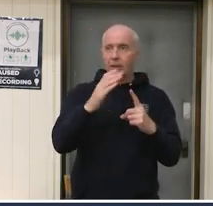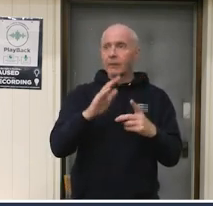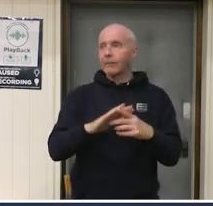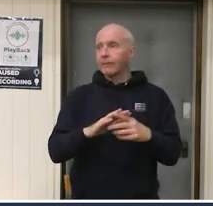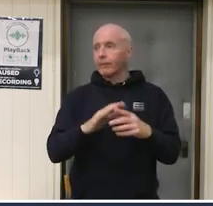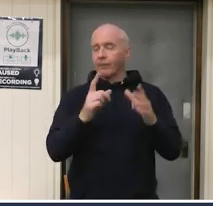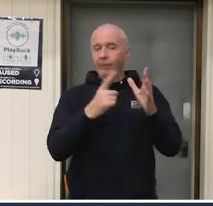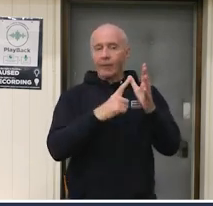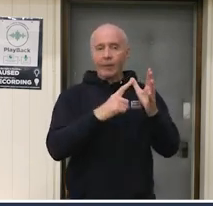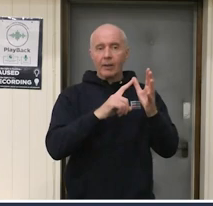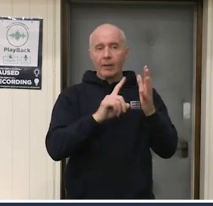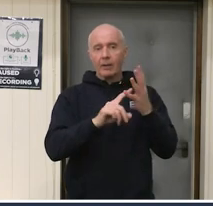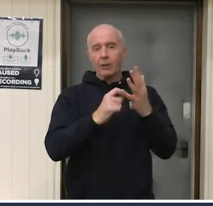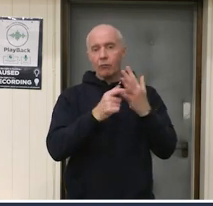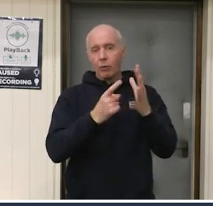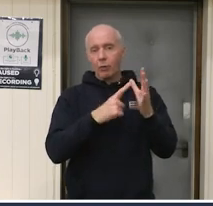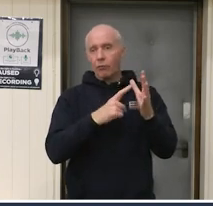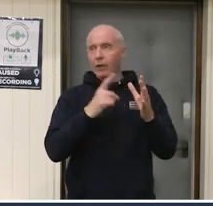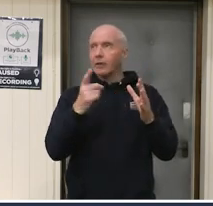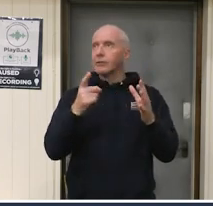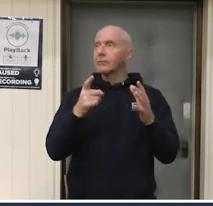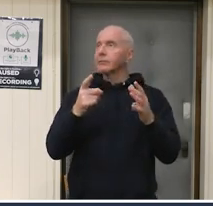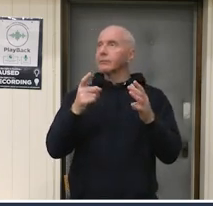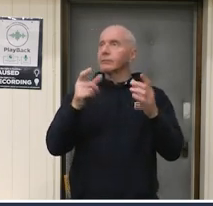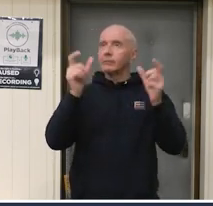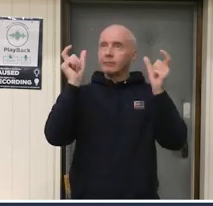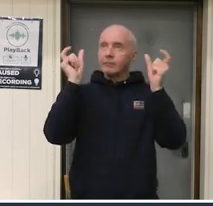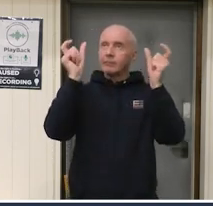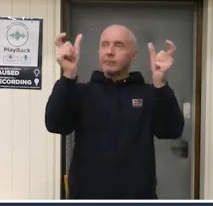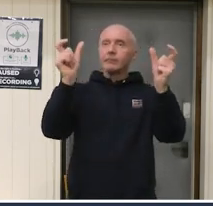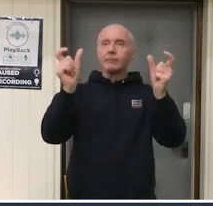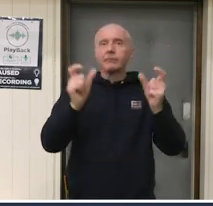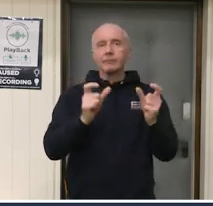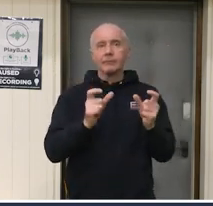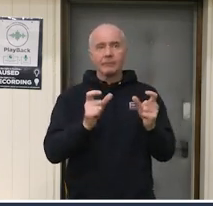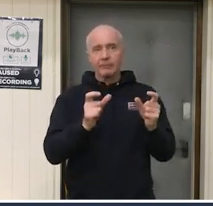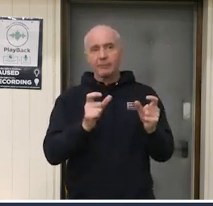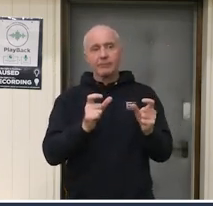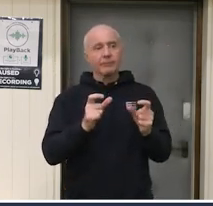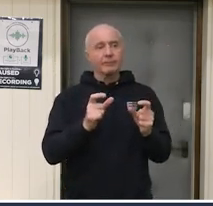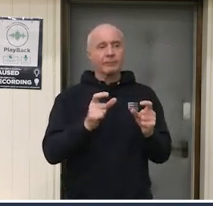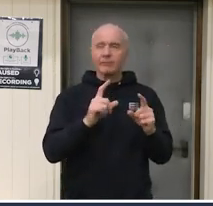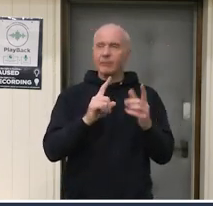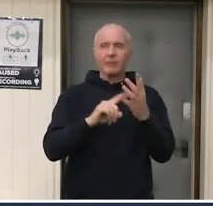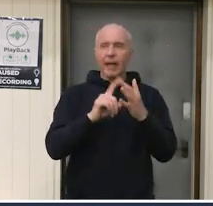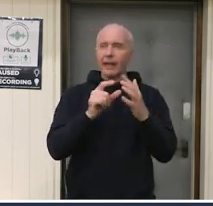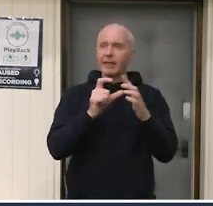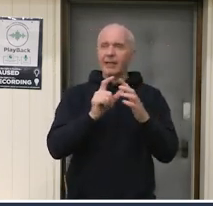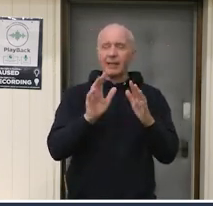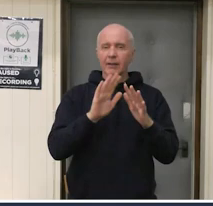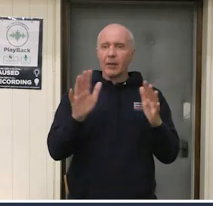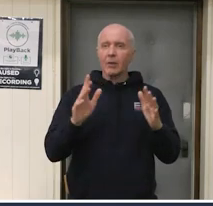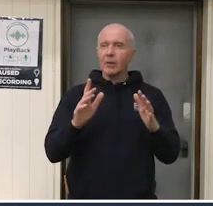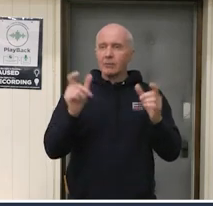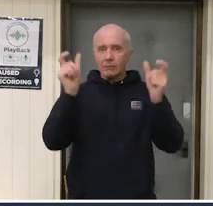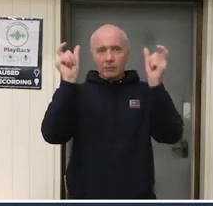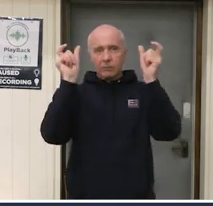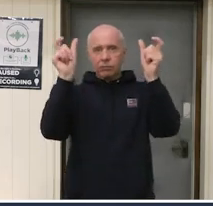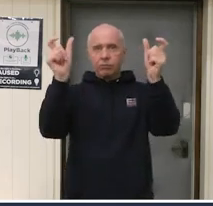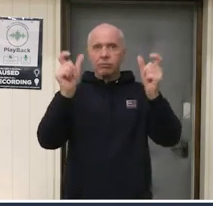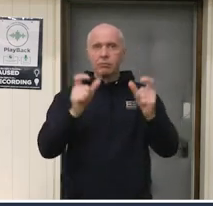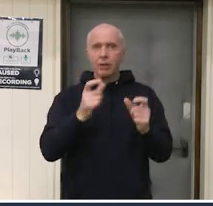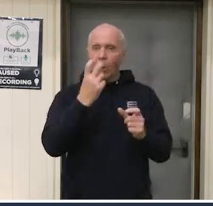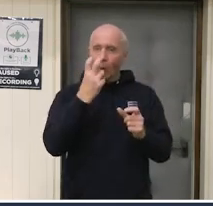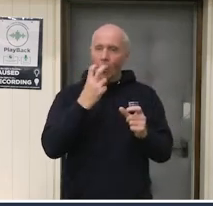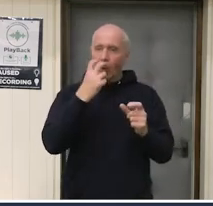aurora, the strip lights, oh well, these must be LED lights now, right? But the old strip lights were filled with plasma. It's all around us,